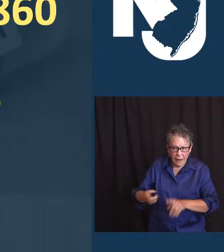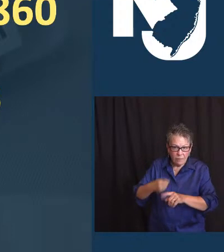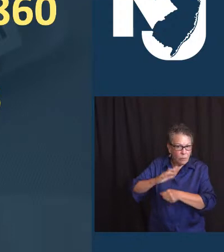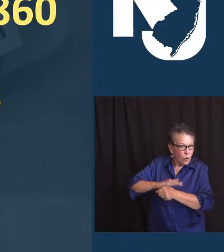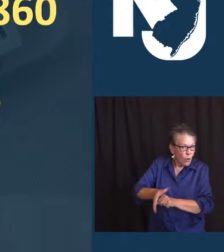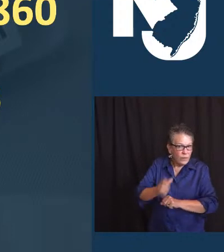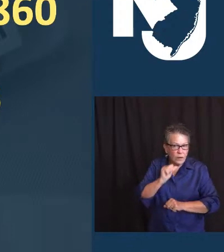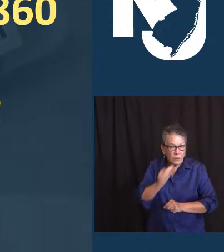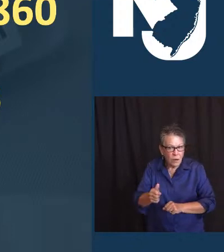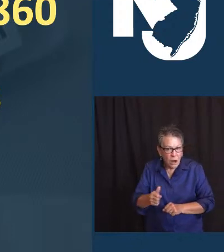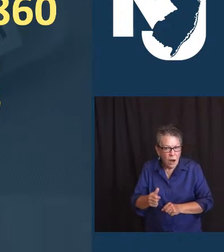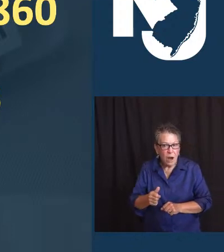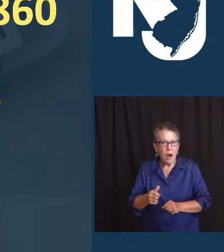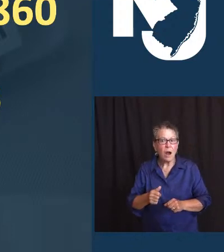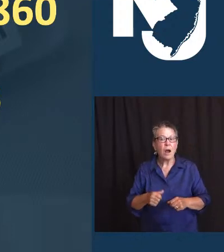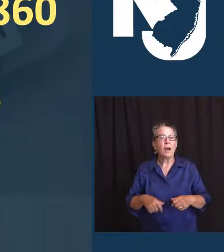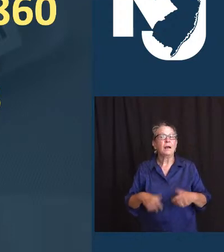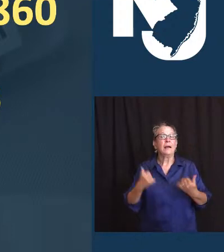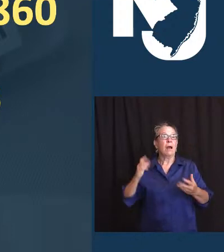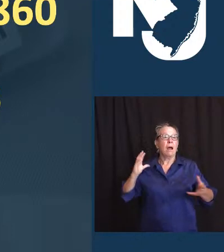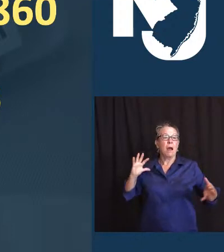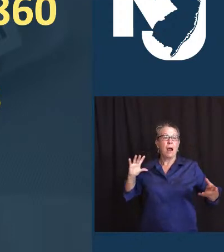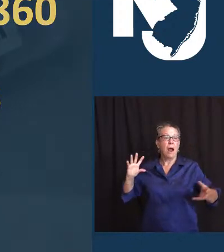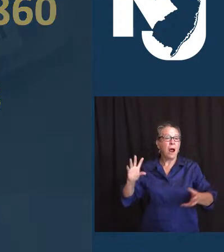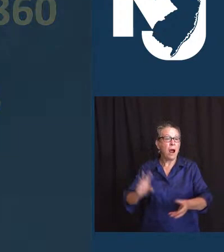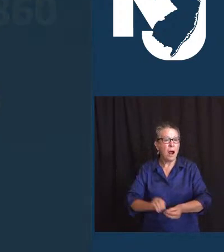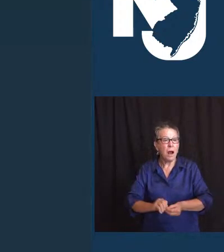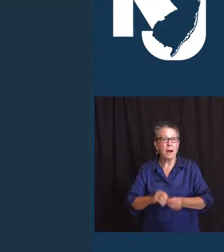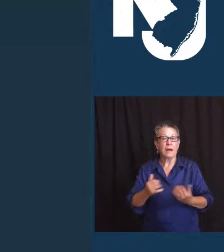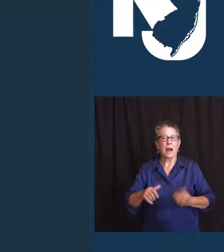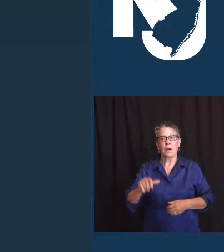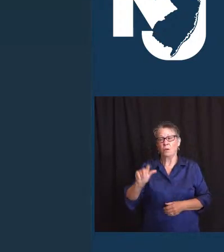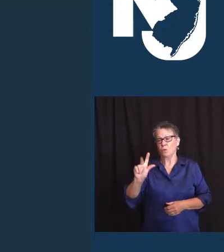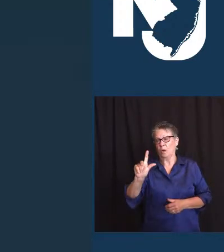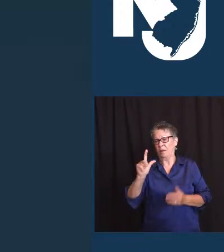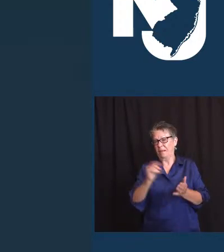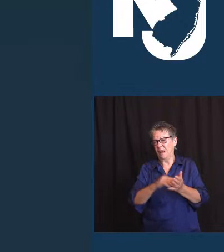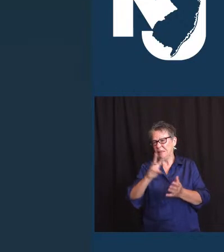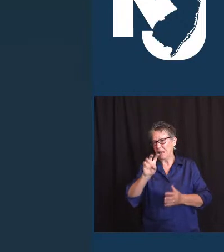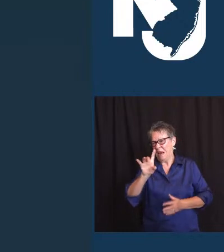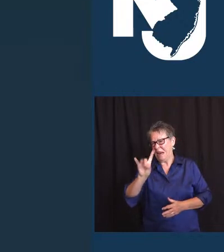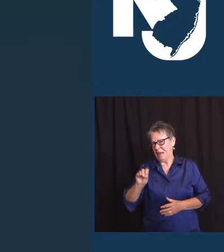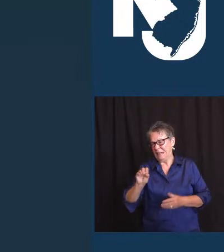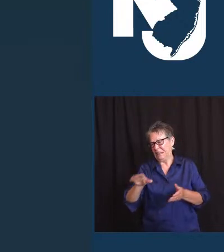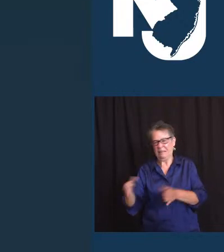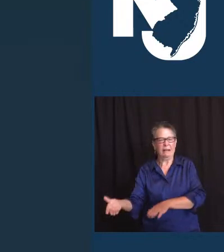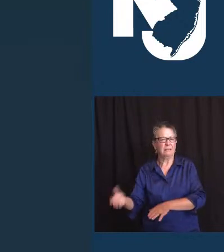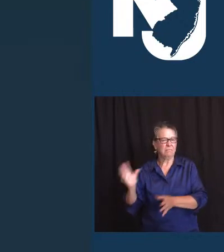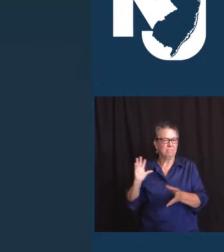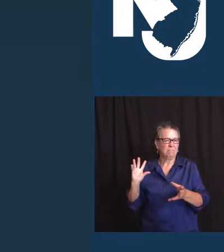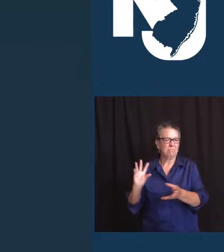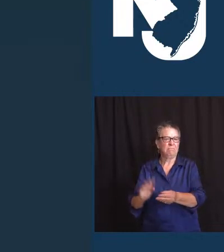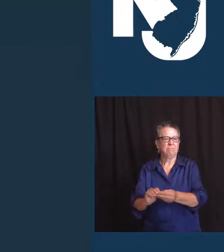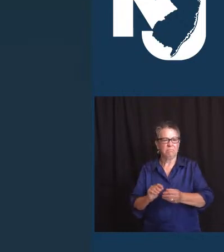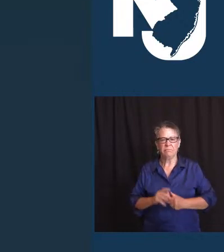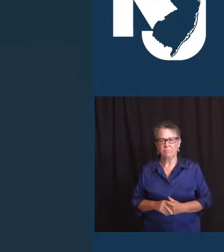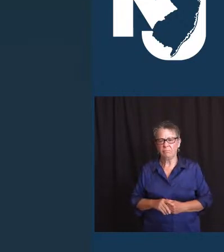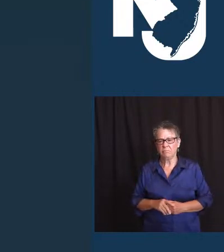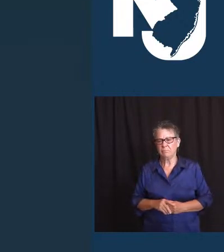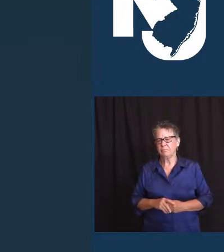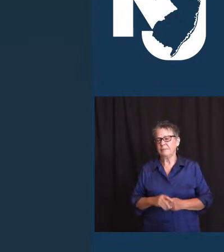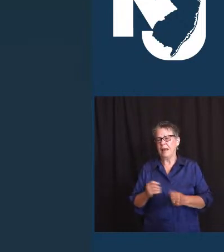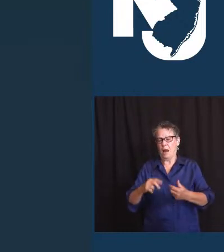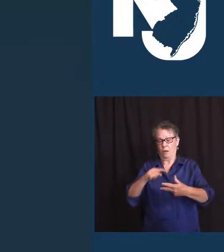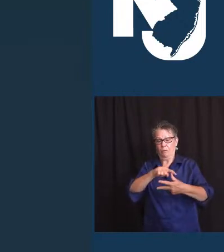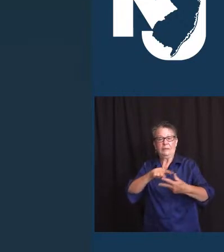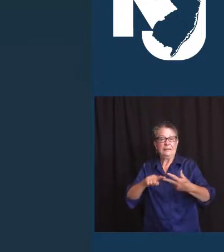26,579 brothers and sisters from our New Jersey family. So one of these blessed souls was lost was